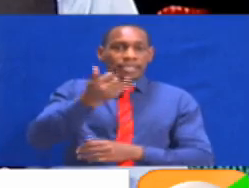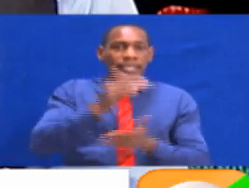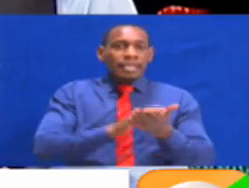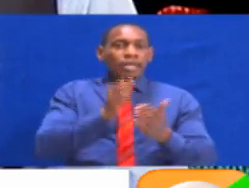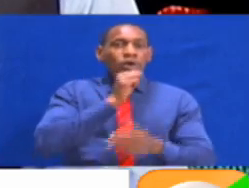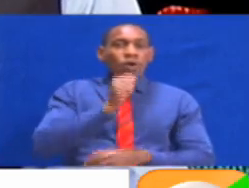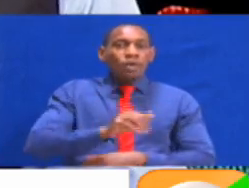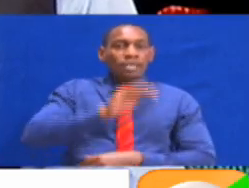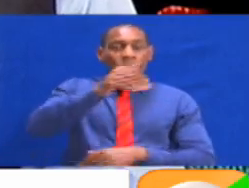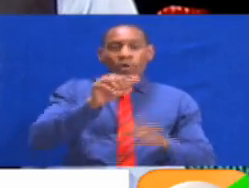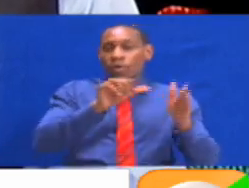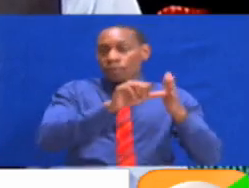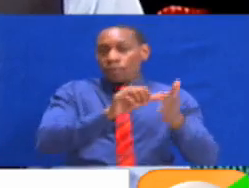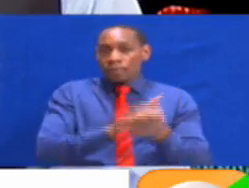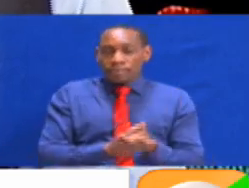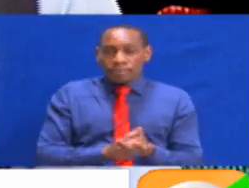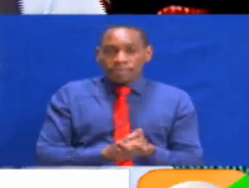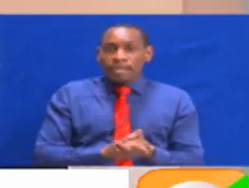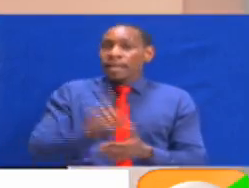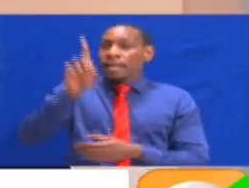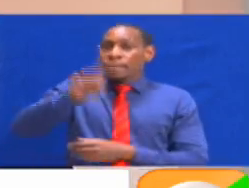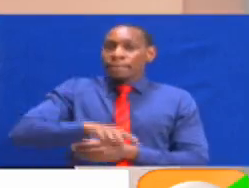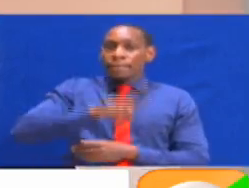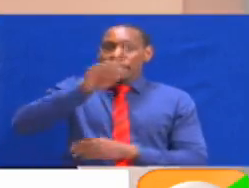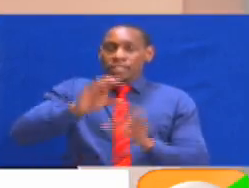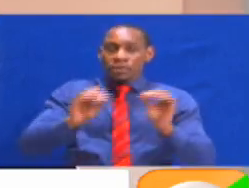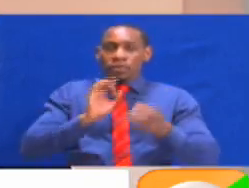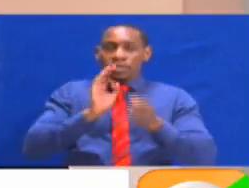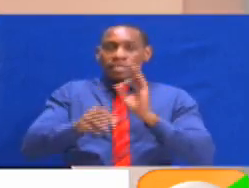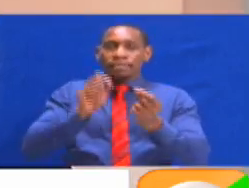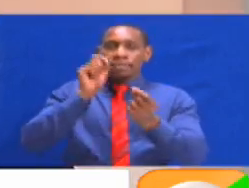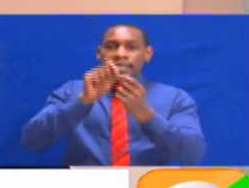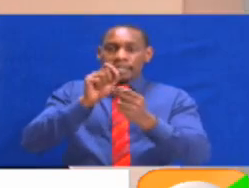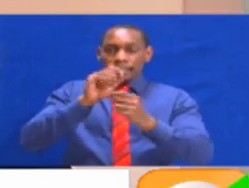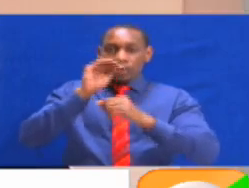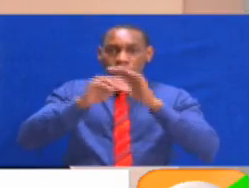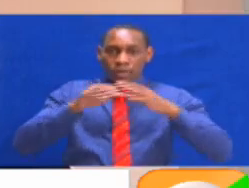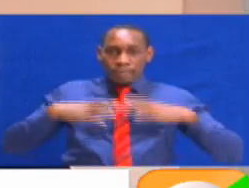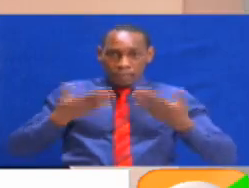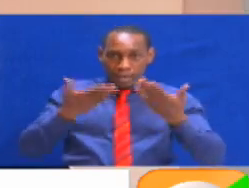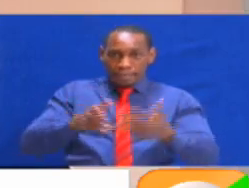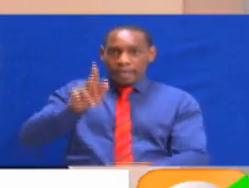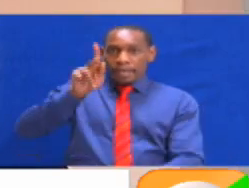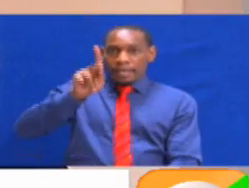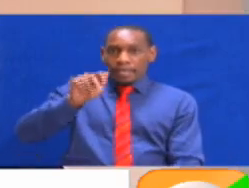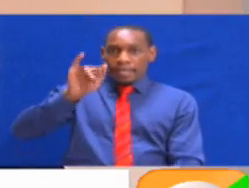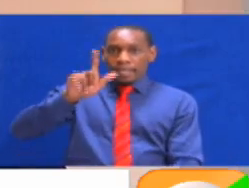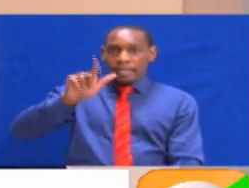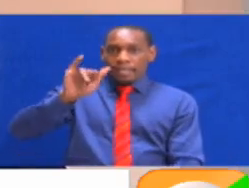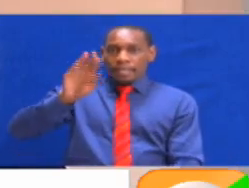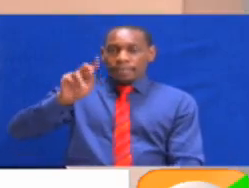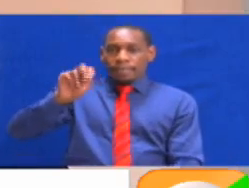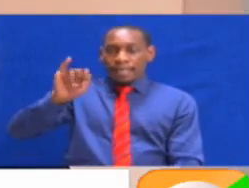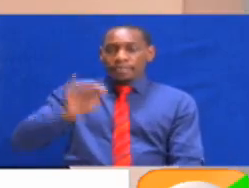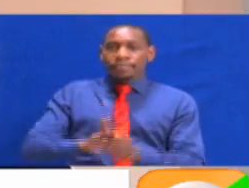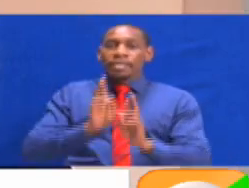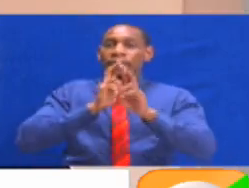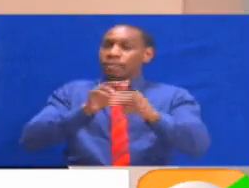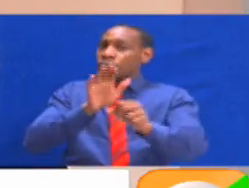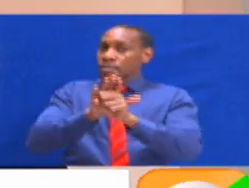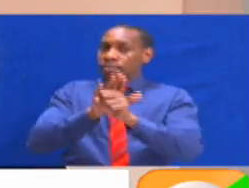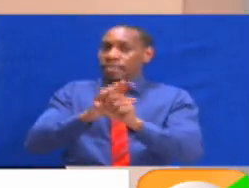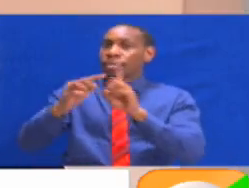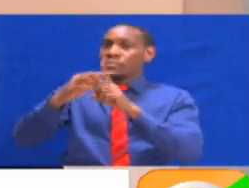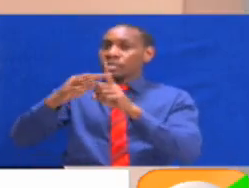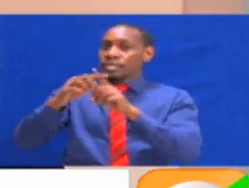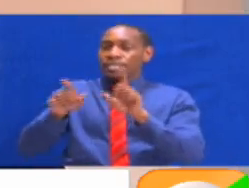issue. Make no mistake, if we were to do mass testing in Kilimani, where we are currently, the numbers would shoot. Yeah. If you were to do